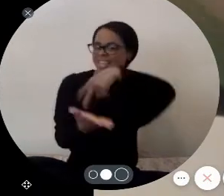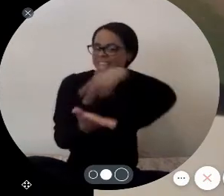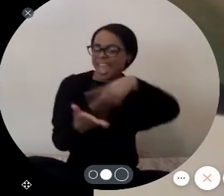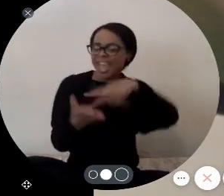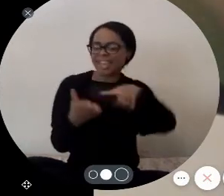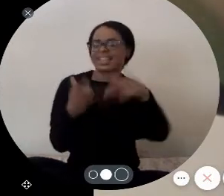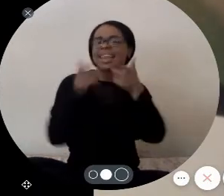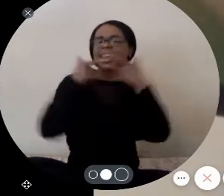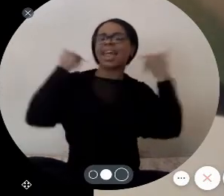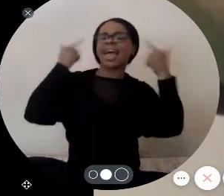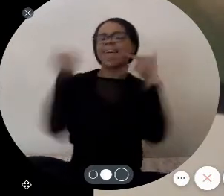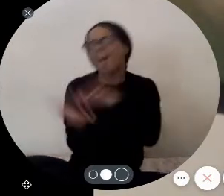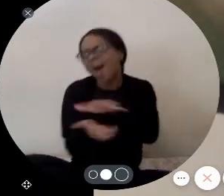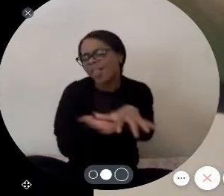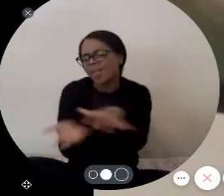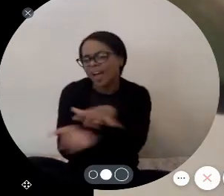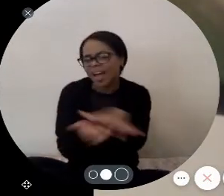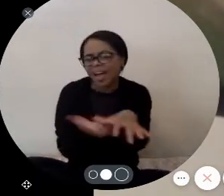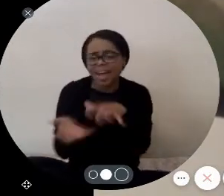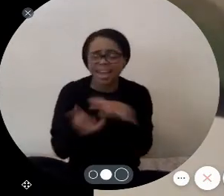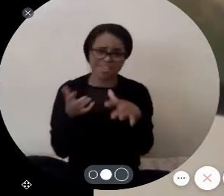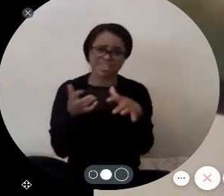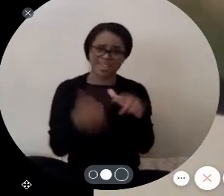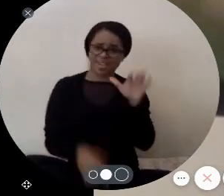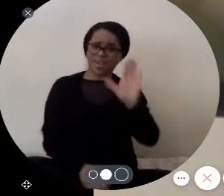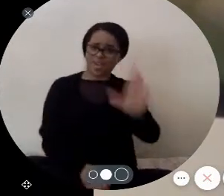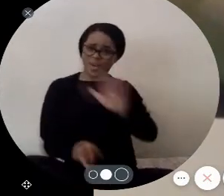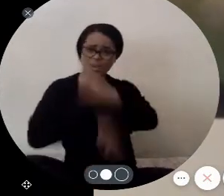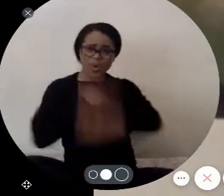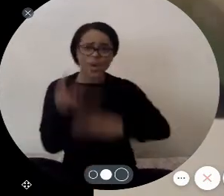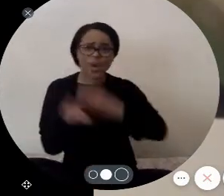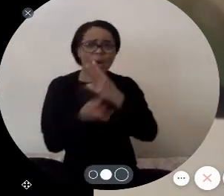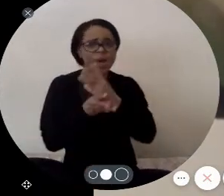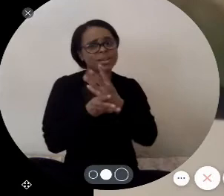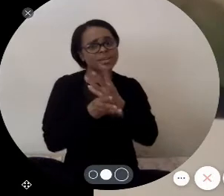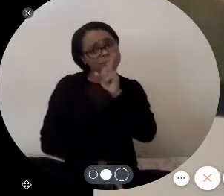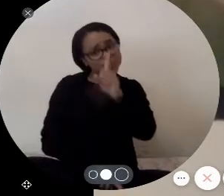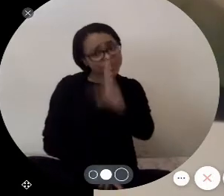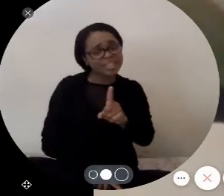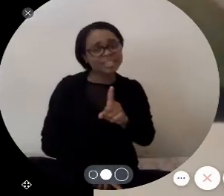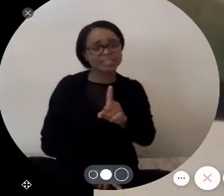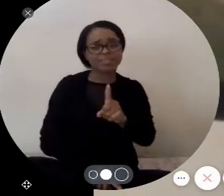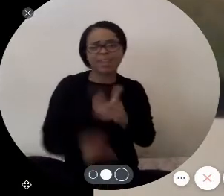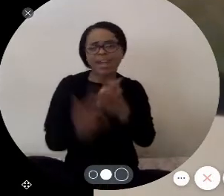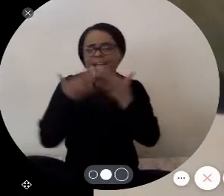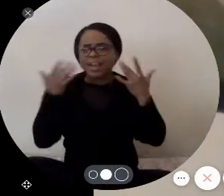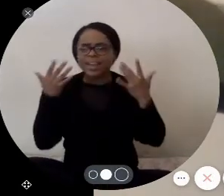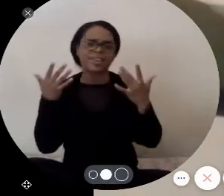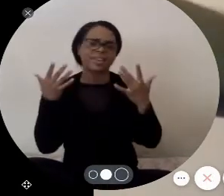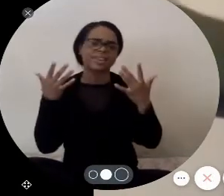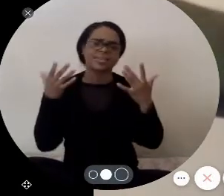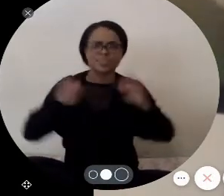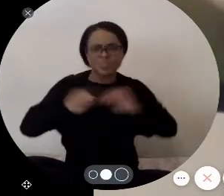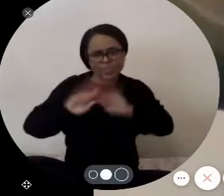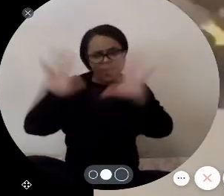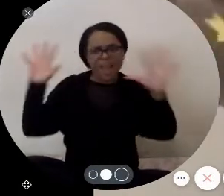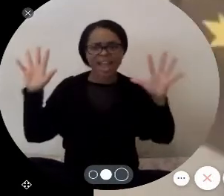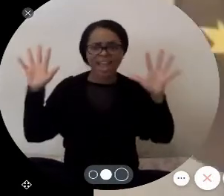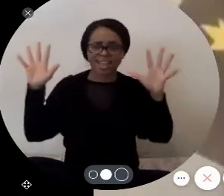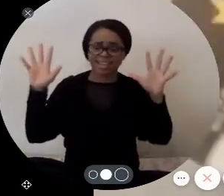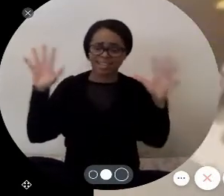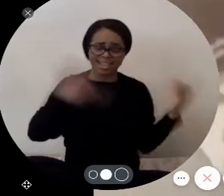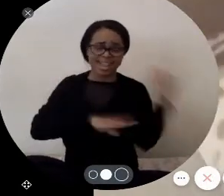while. Cordelia's world was vivid, colored, and bright. Joy filled her days.